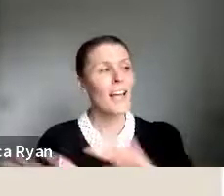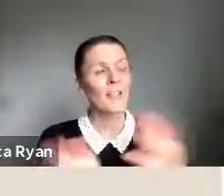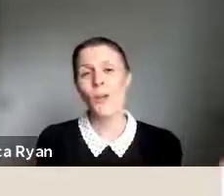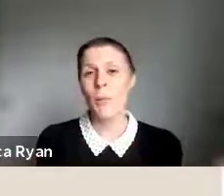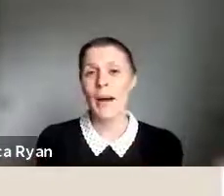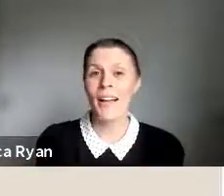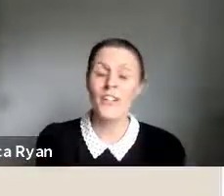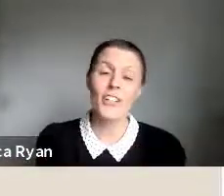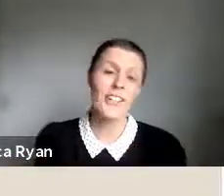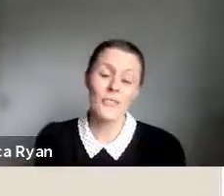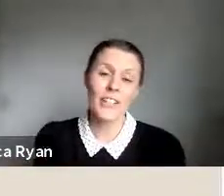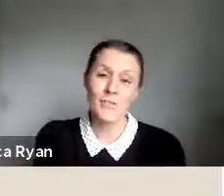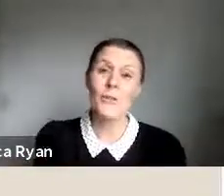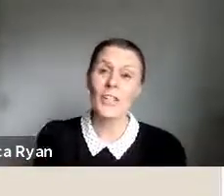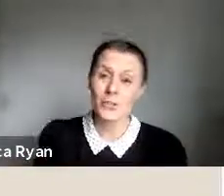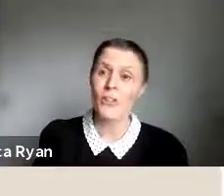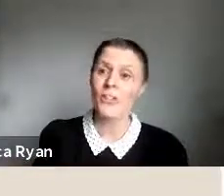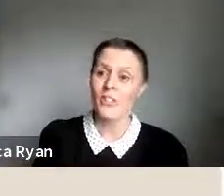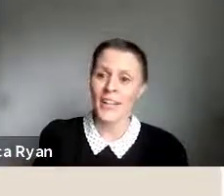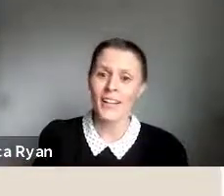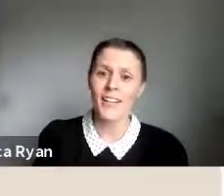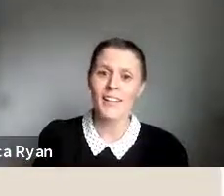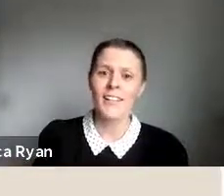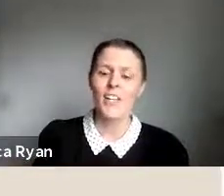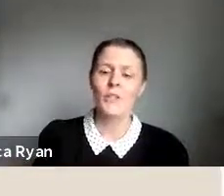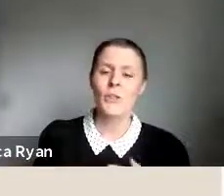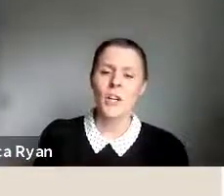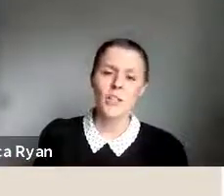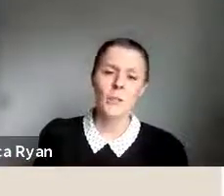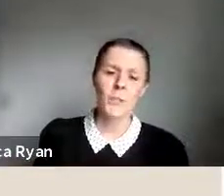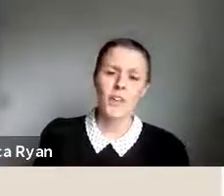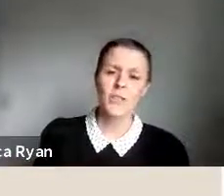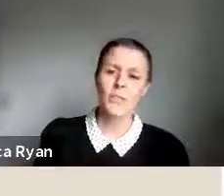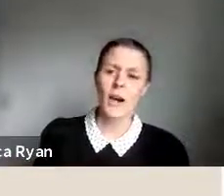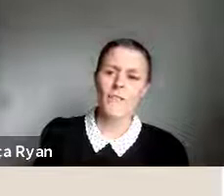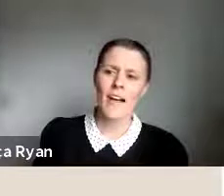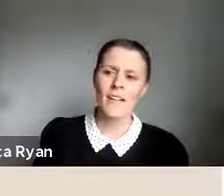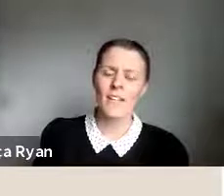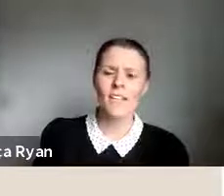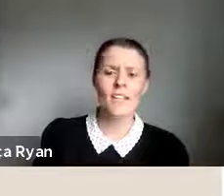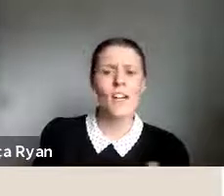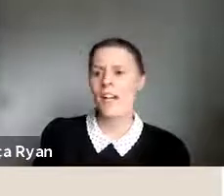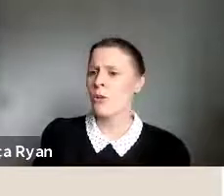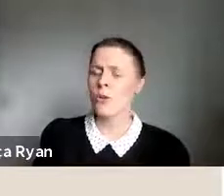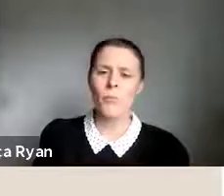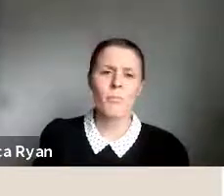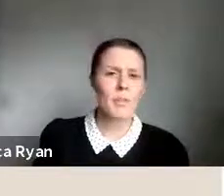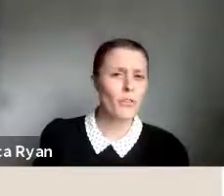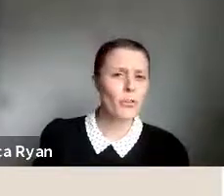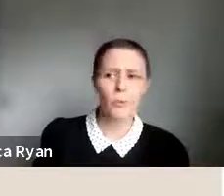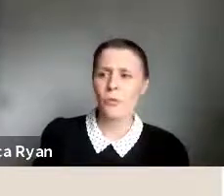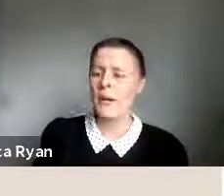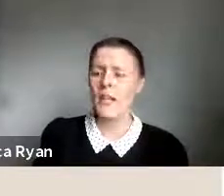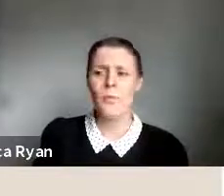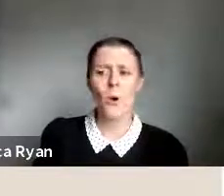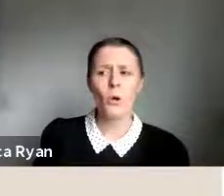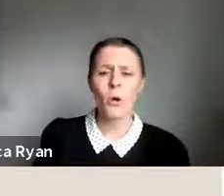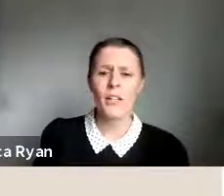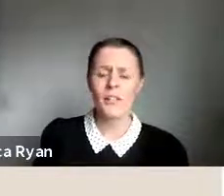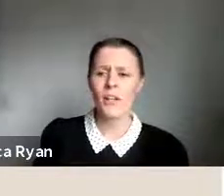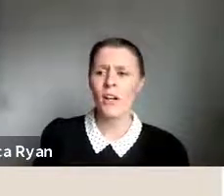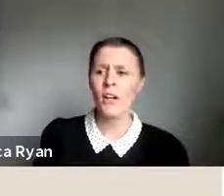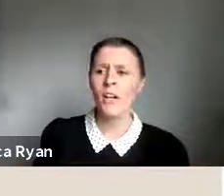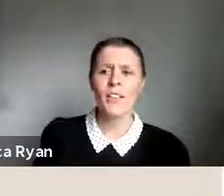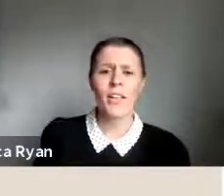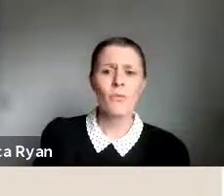future is look behind you and review historical data. So long-term effects of prior vaccines include measles, mumps, rubella,